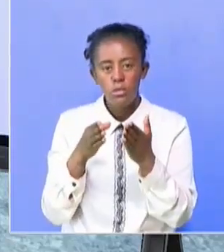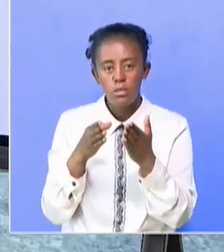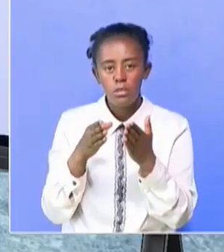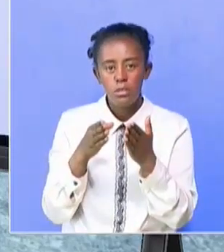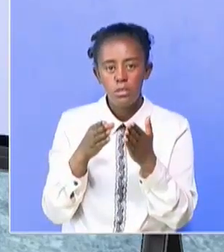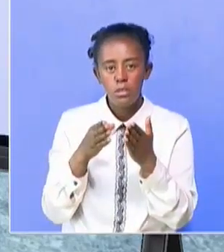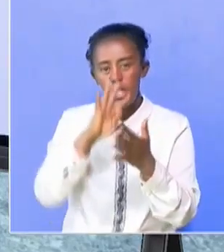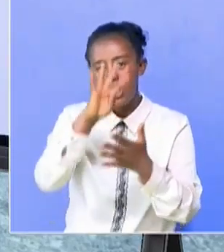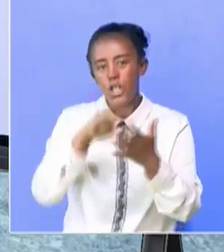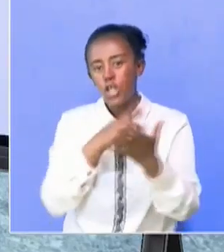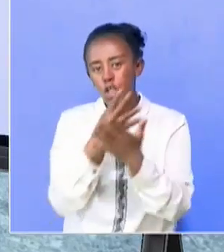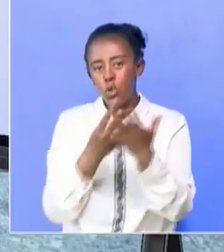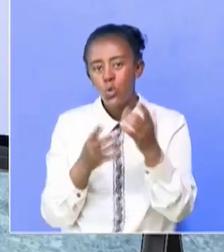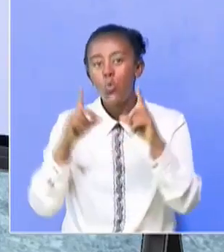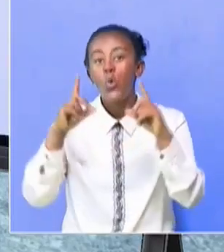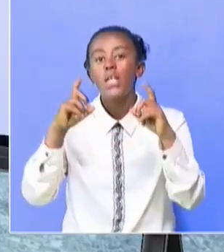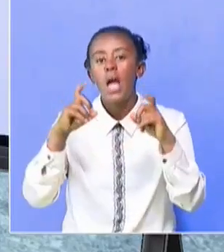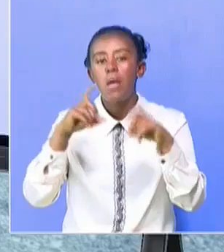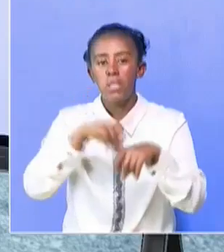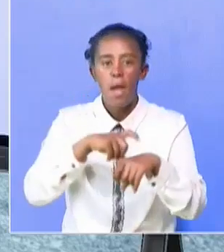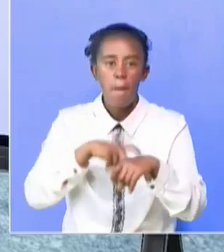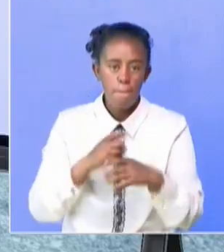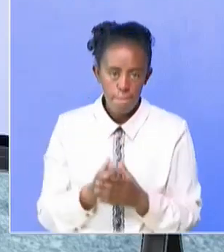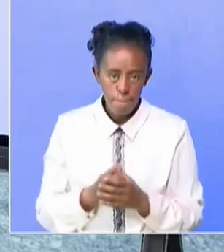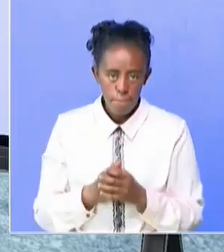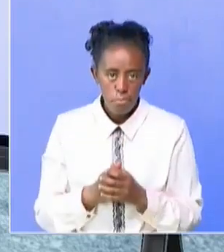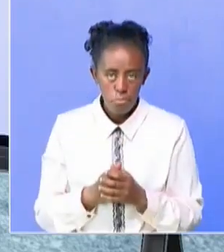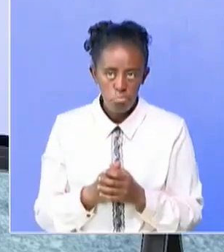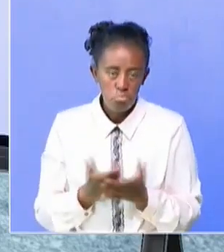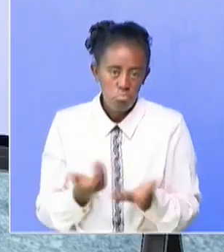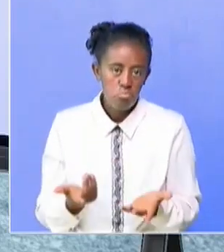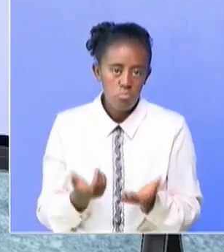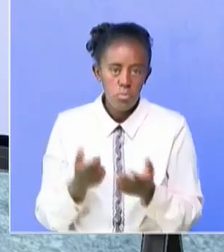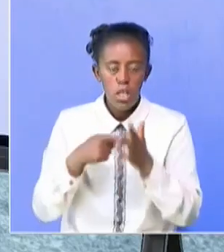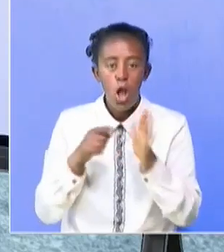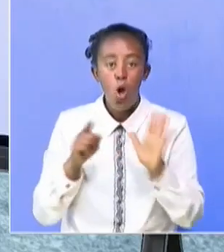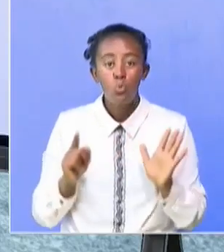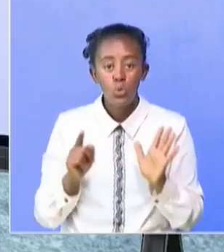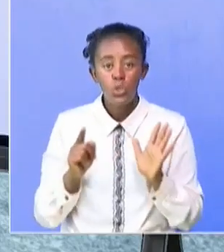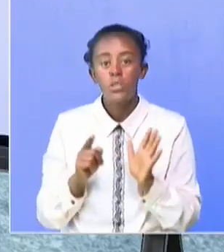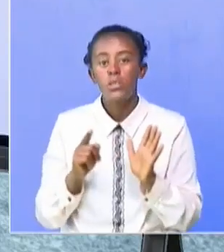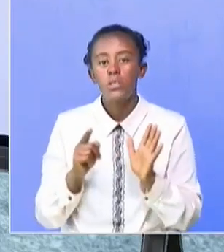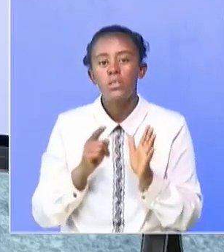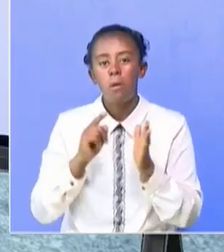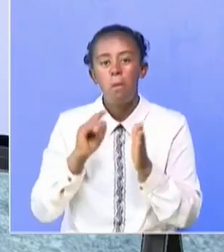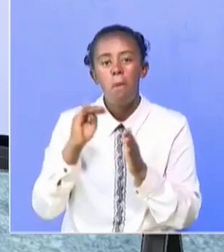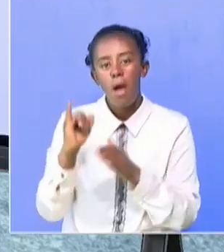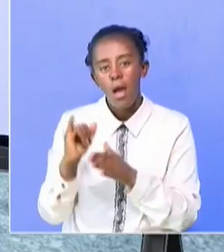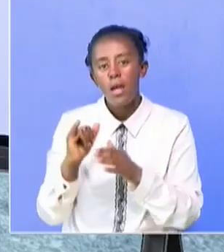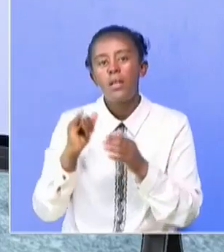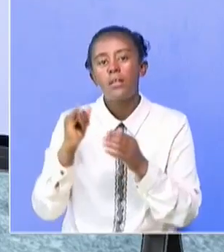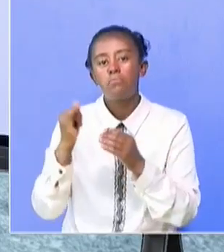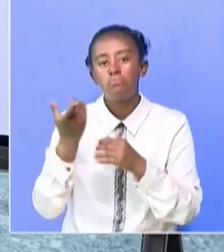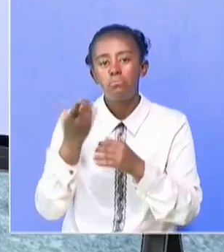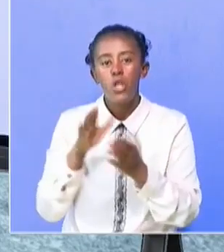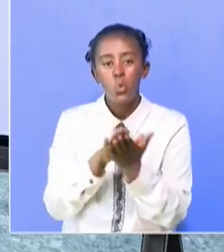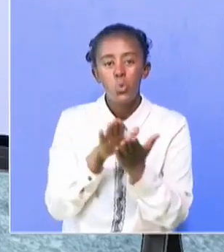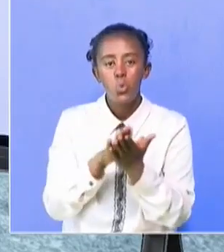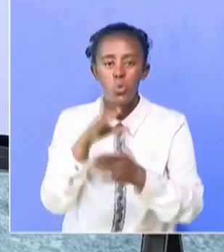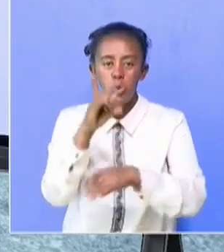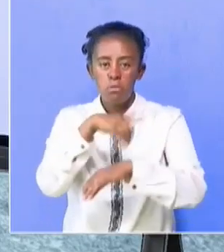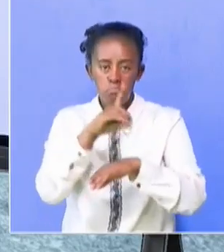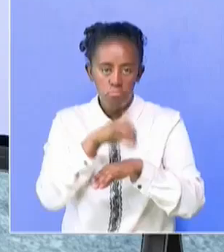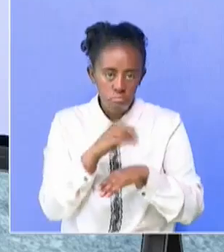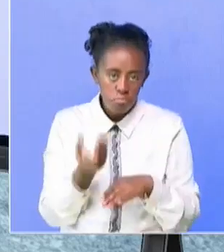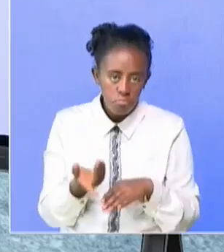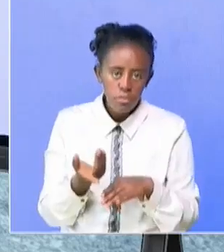schedule of your examination time. It may be launched by the school principals, or in other words, by the